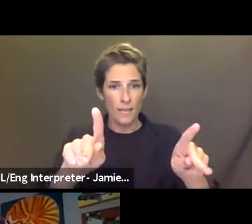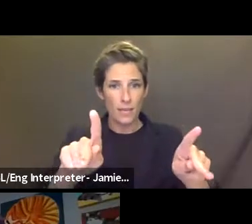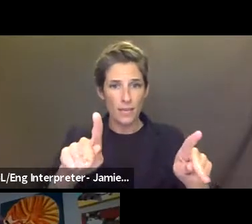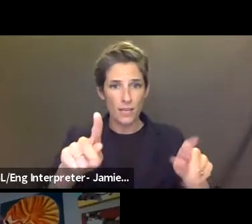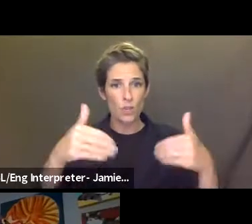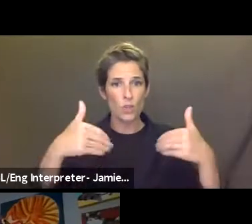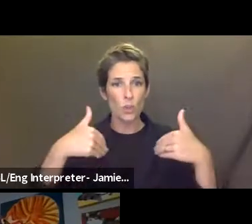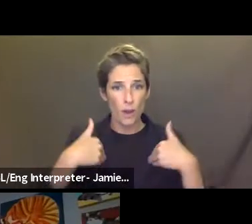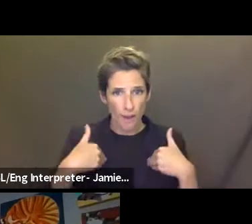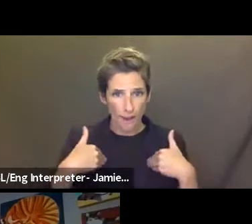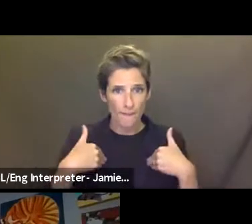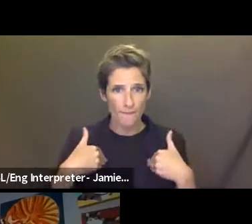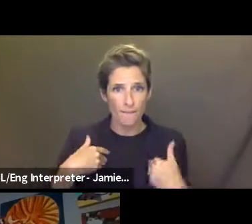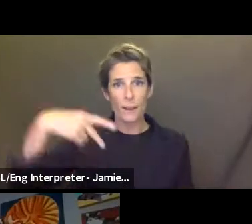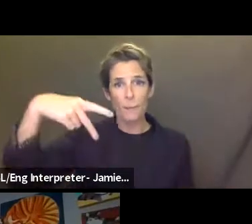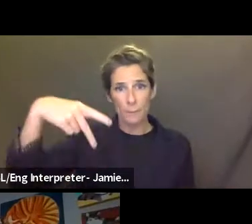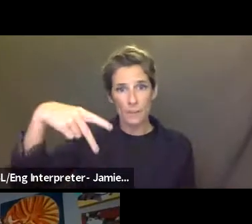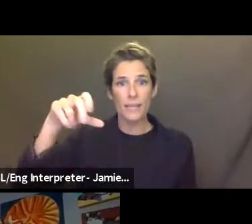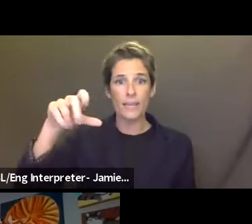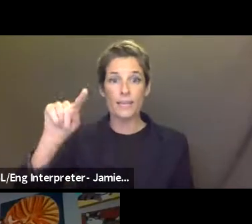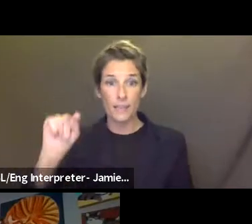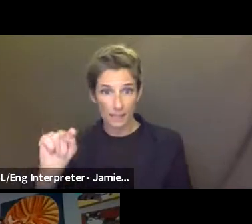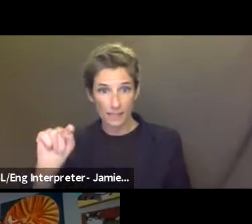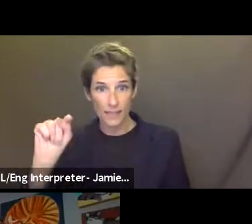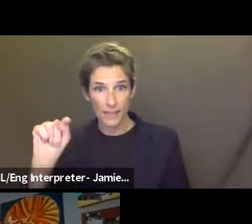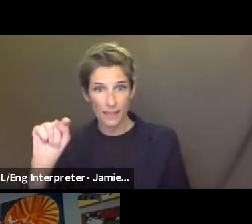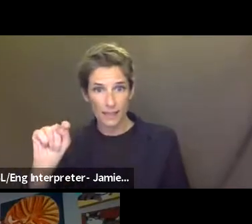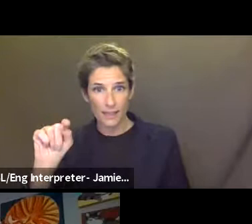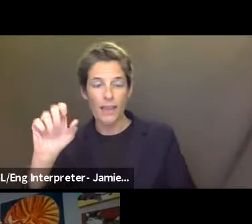post-traumatic space, really.